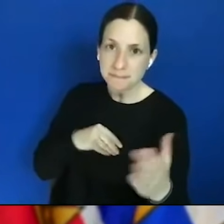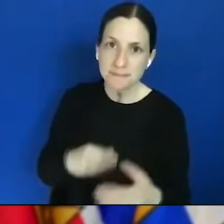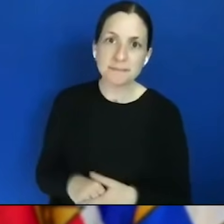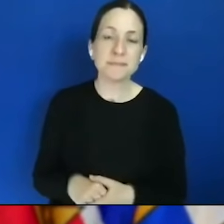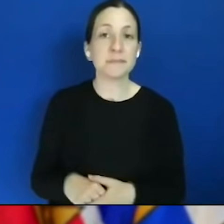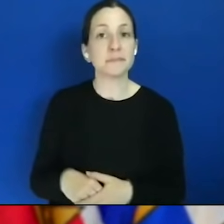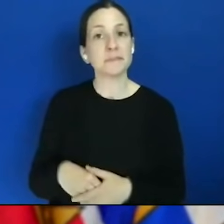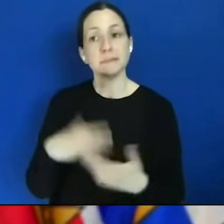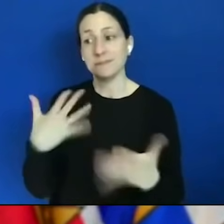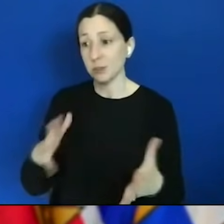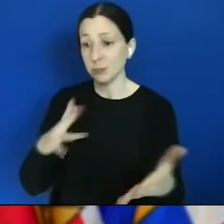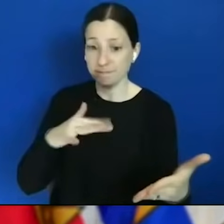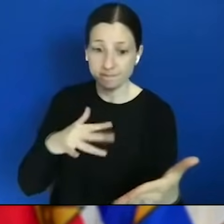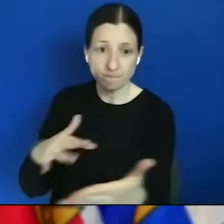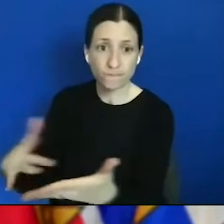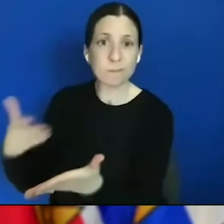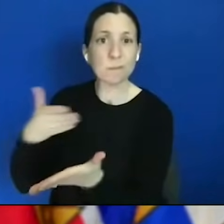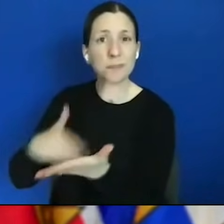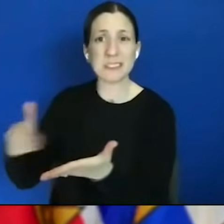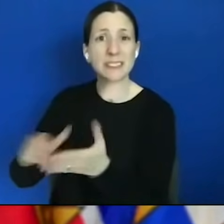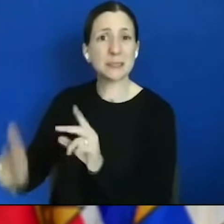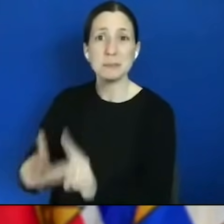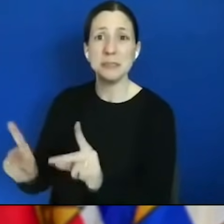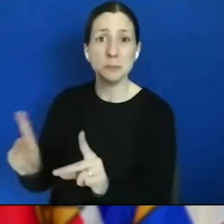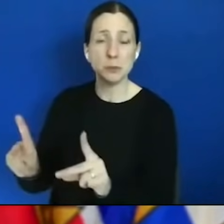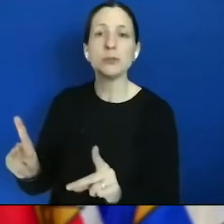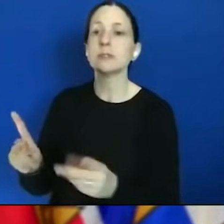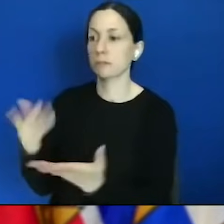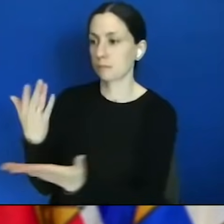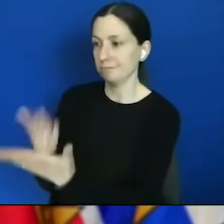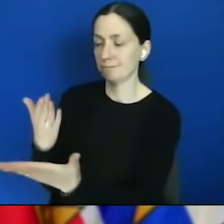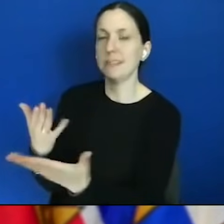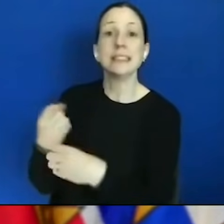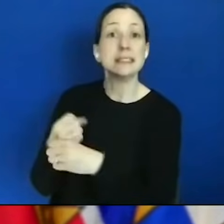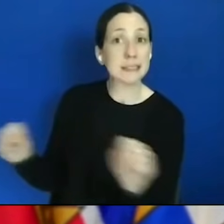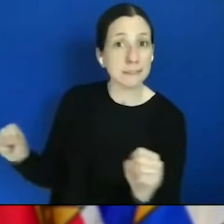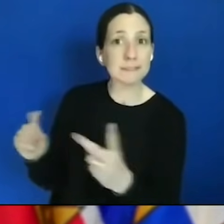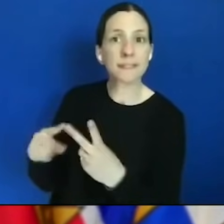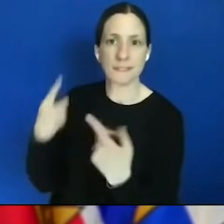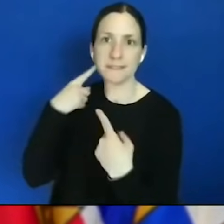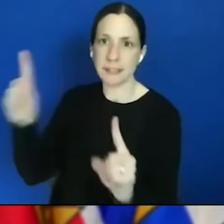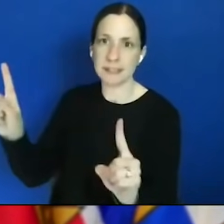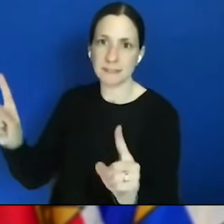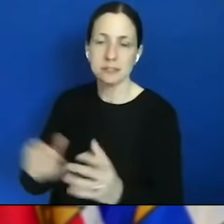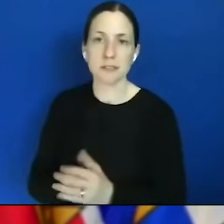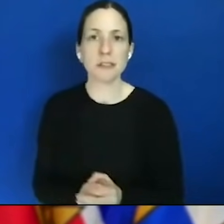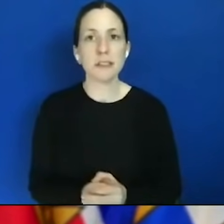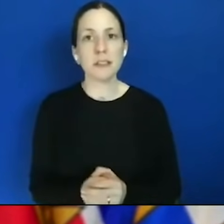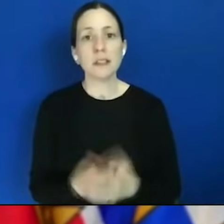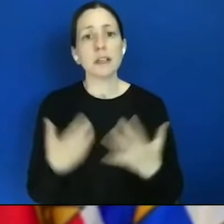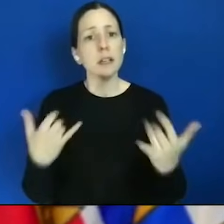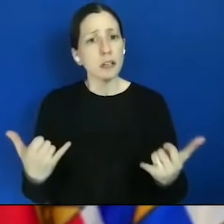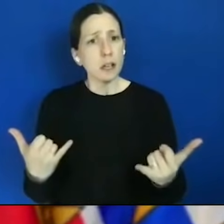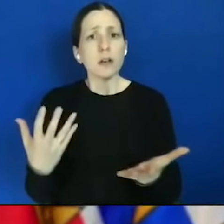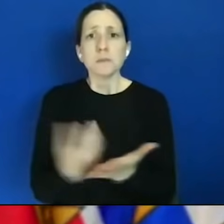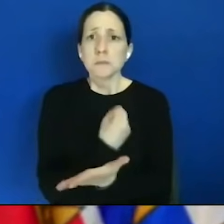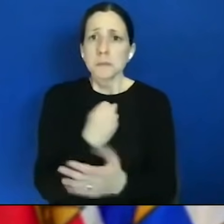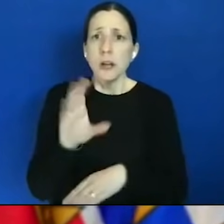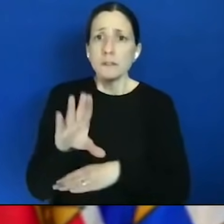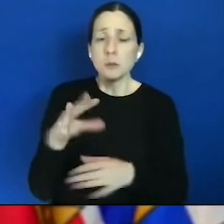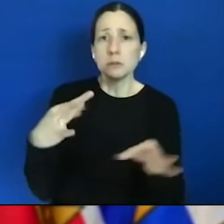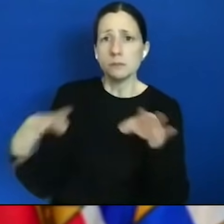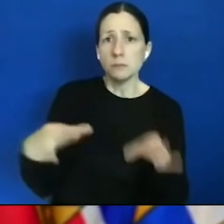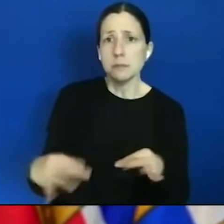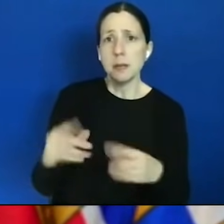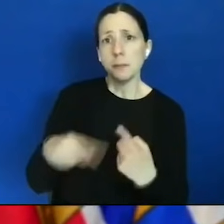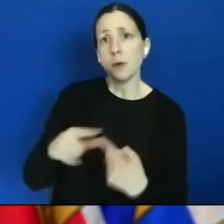safe and effective. And today I want to talk a little bit about the other vaccines that we have here.